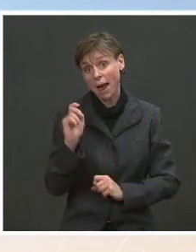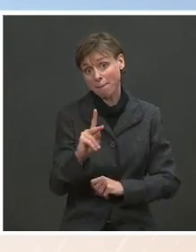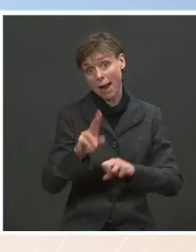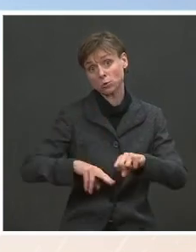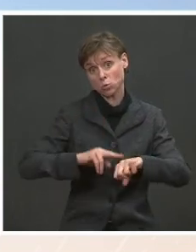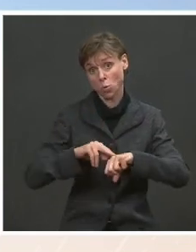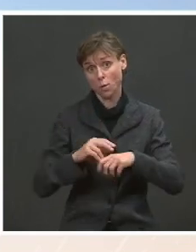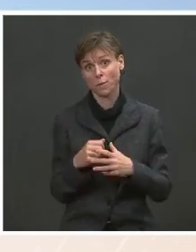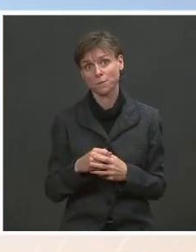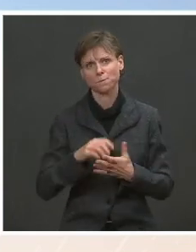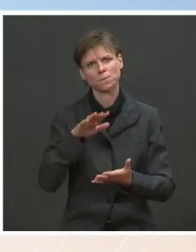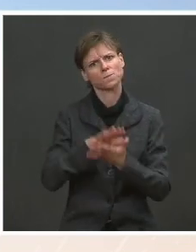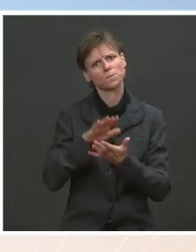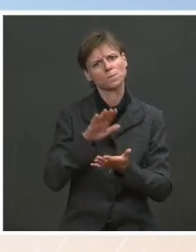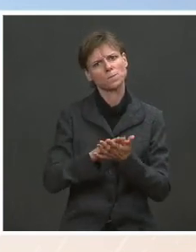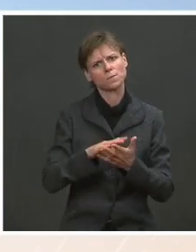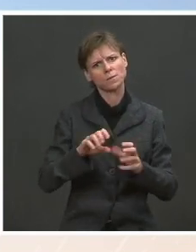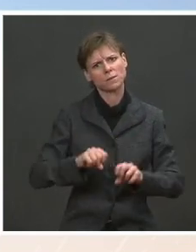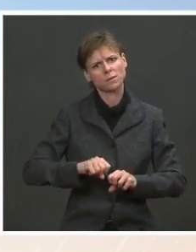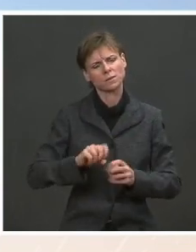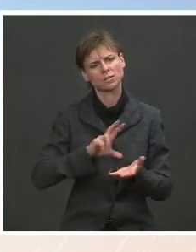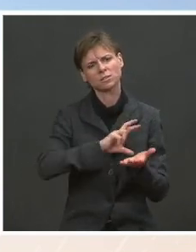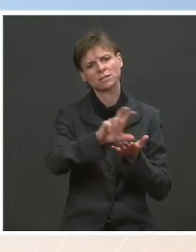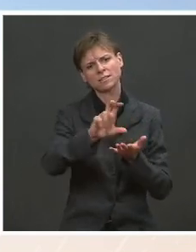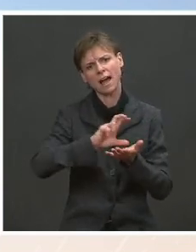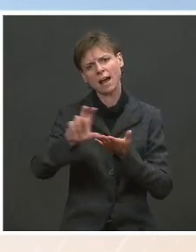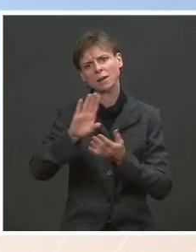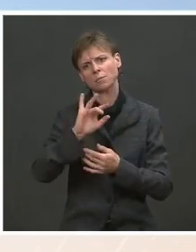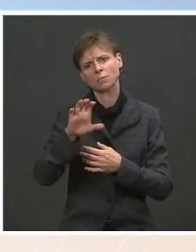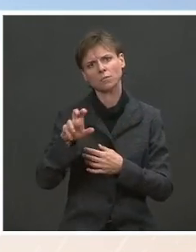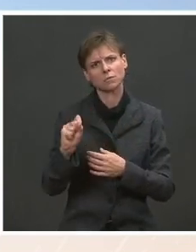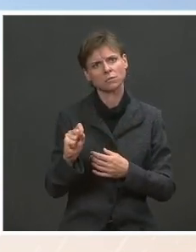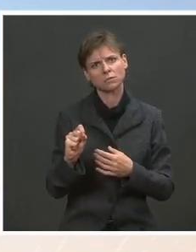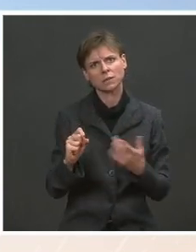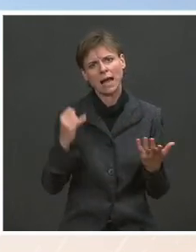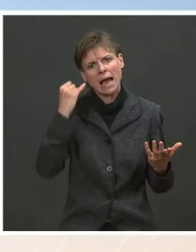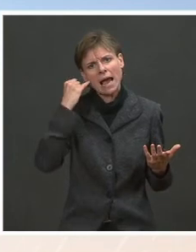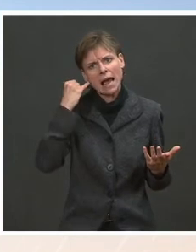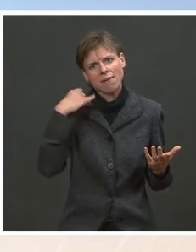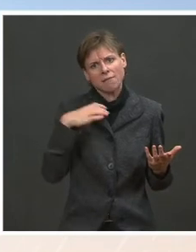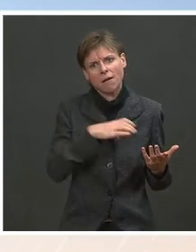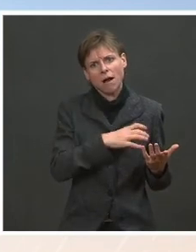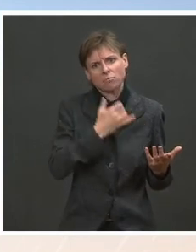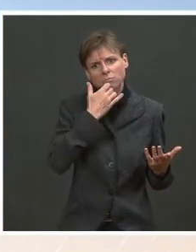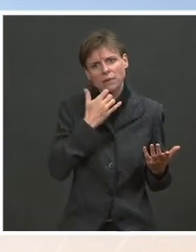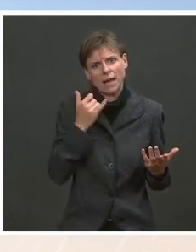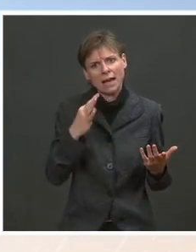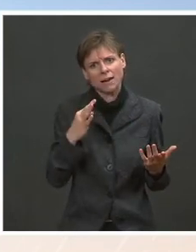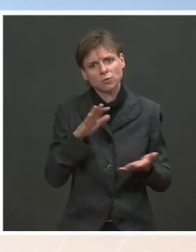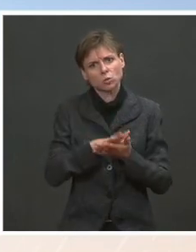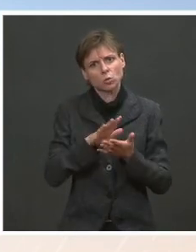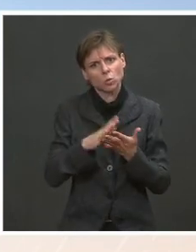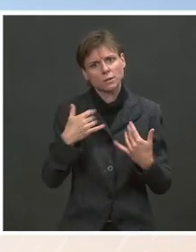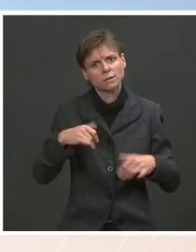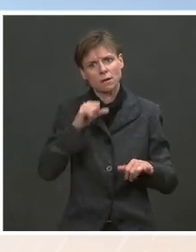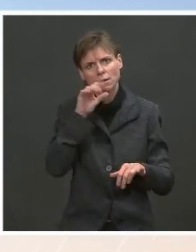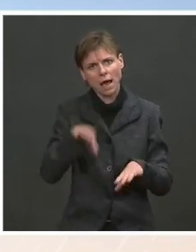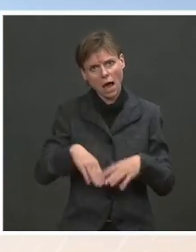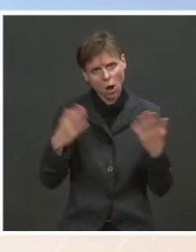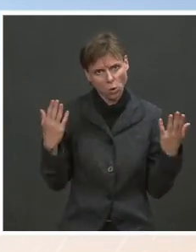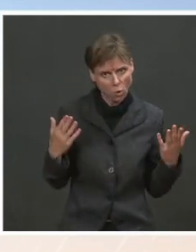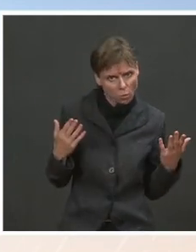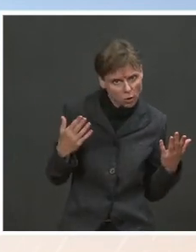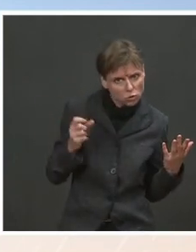billions are going out to try to get them to reopen now. If come fall, if schools are still unopened, would the administration find that